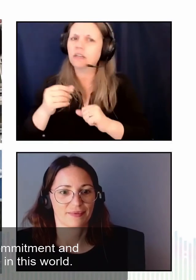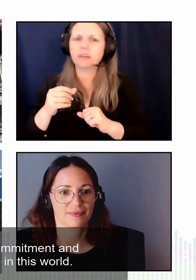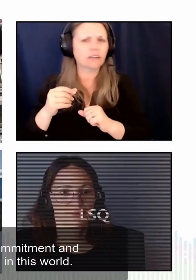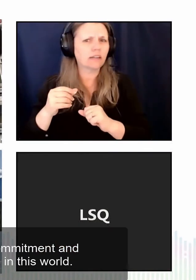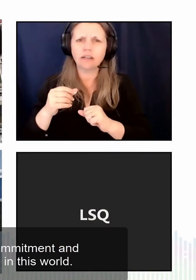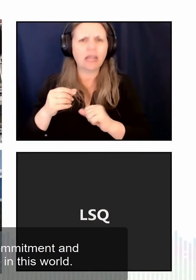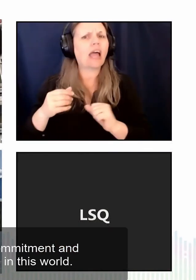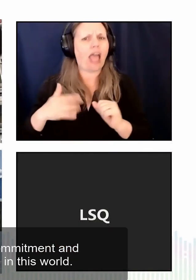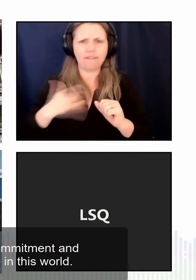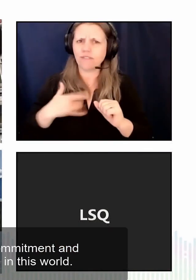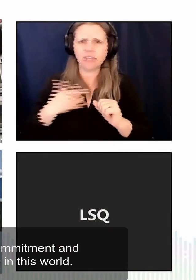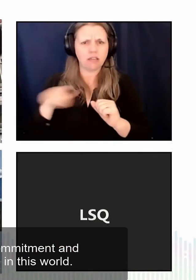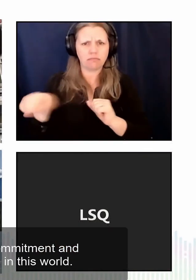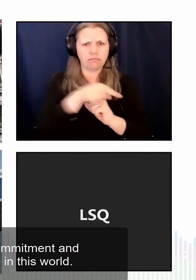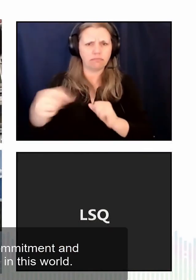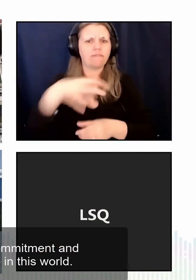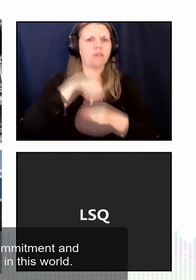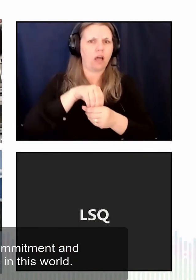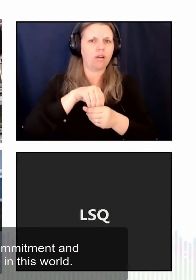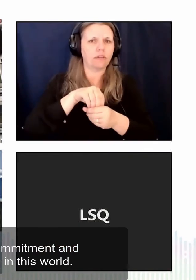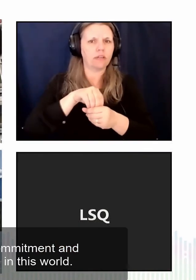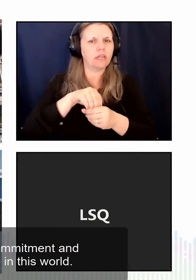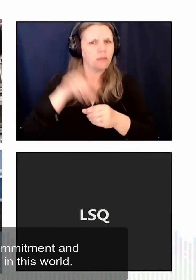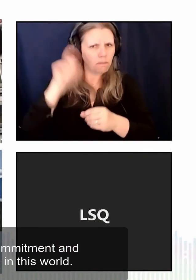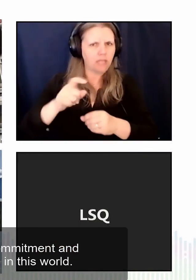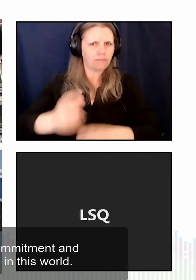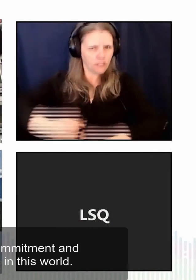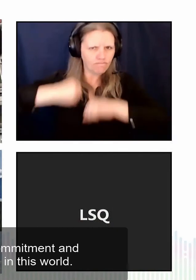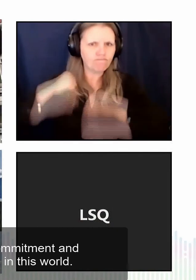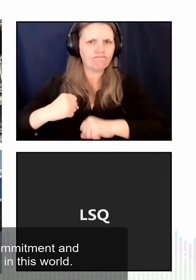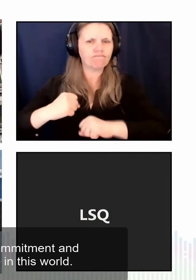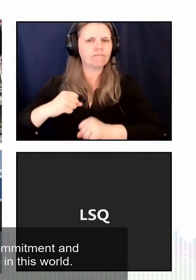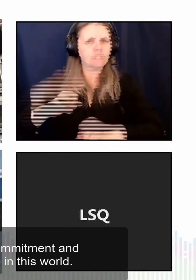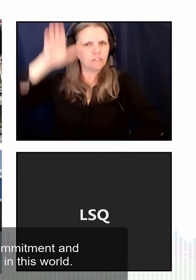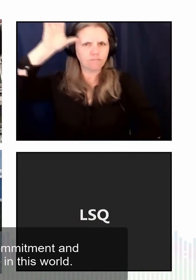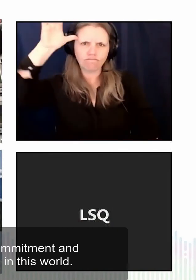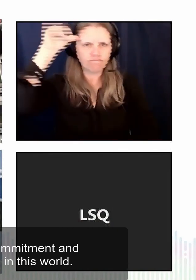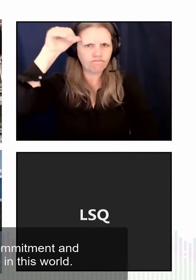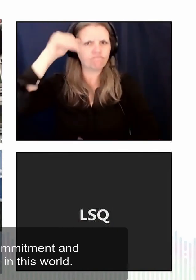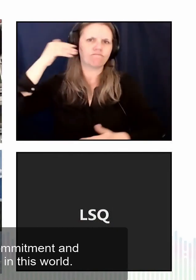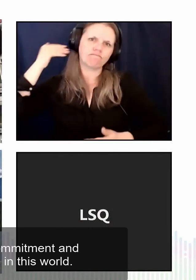It takes ferocity. It takes commitment and determination to be who